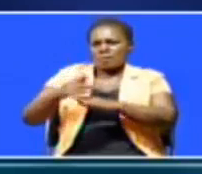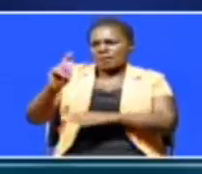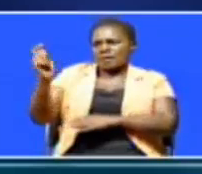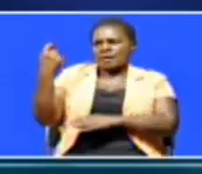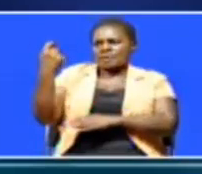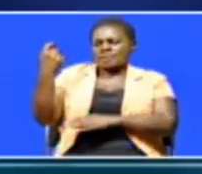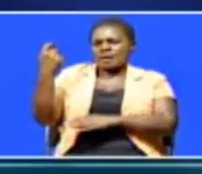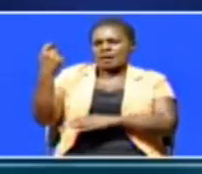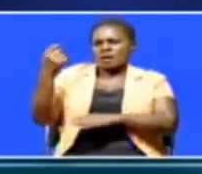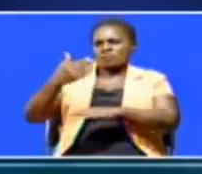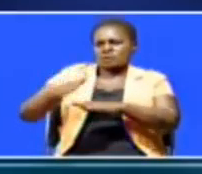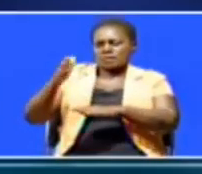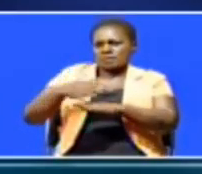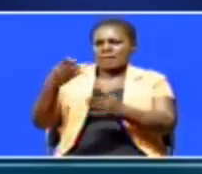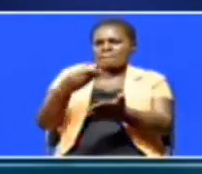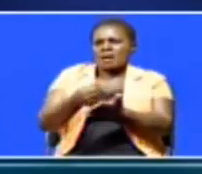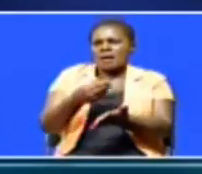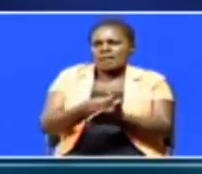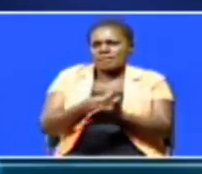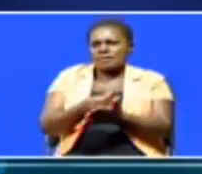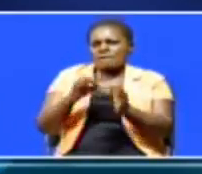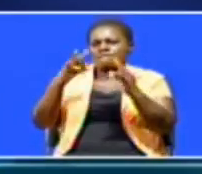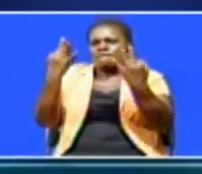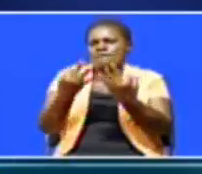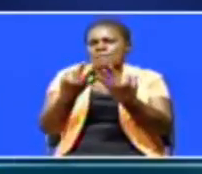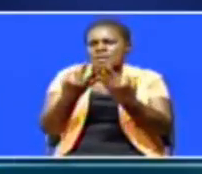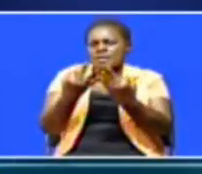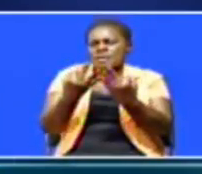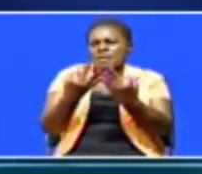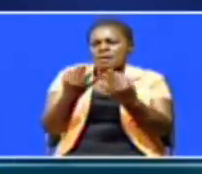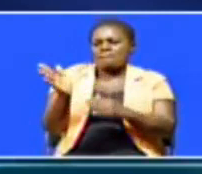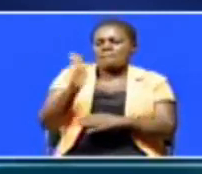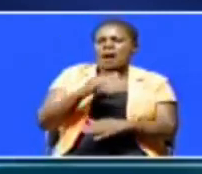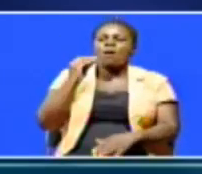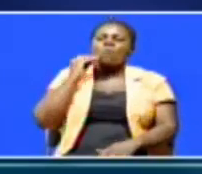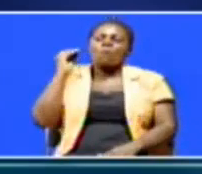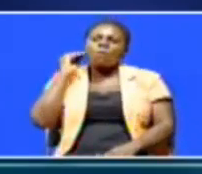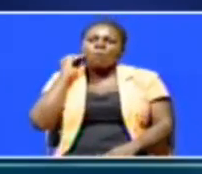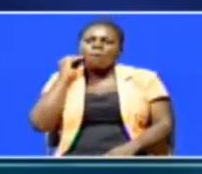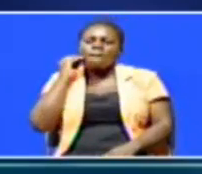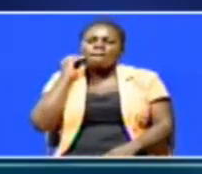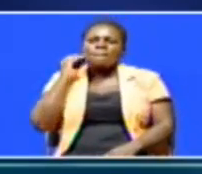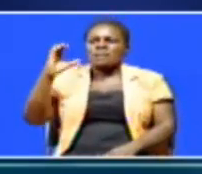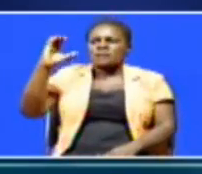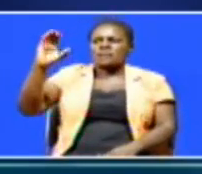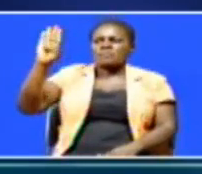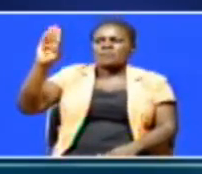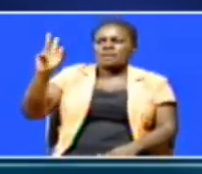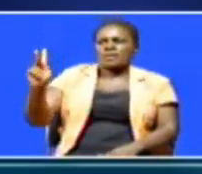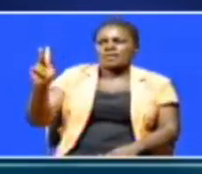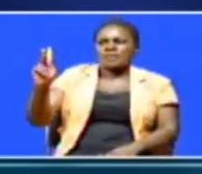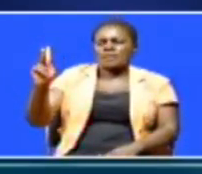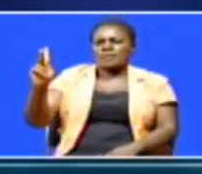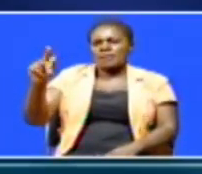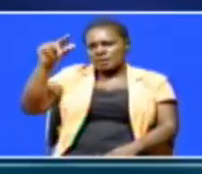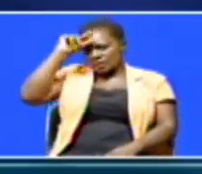Kenyans in the diaspora continuing to send back cash to their families and dependents back home. According to CBK, remittances coupled